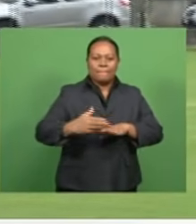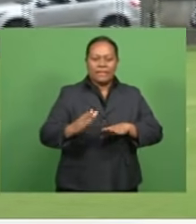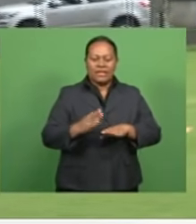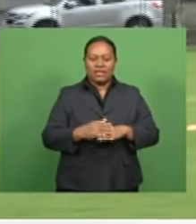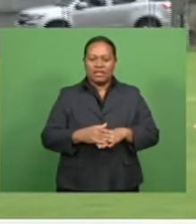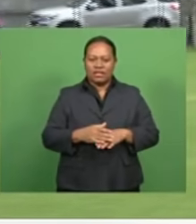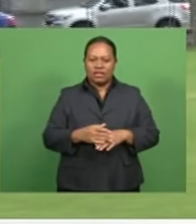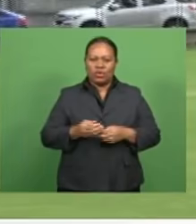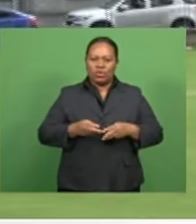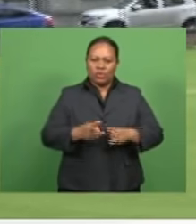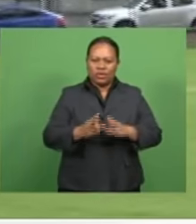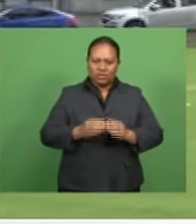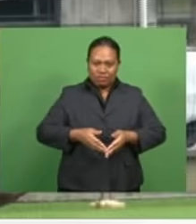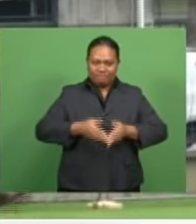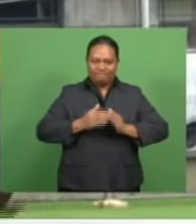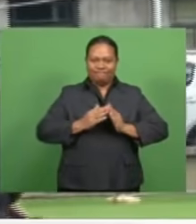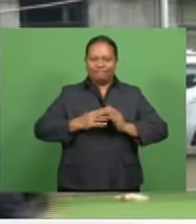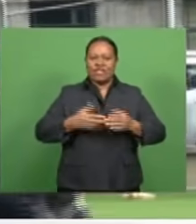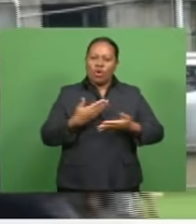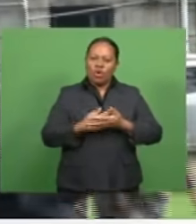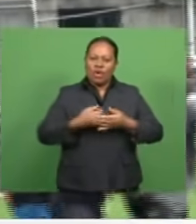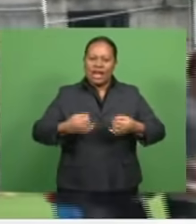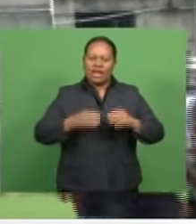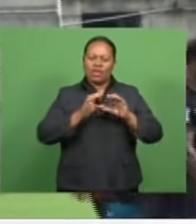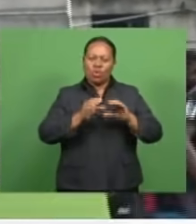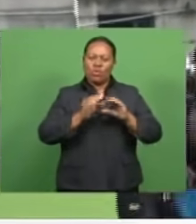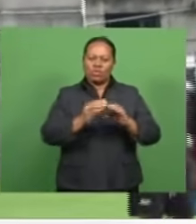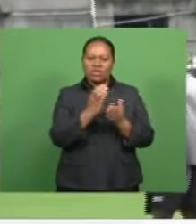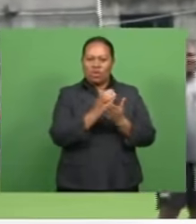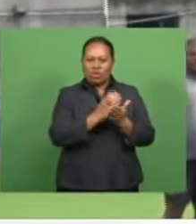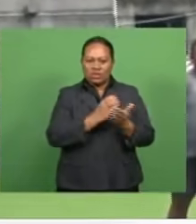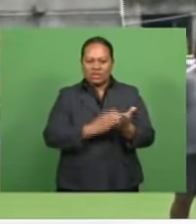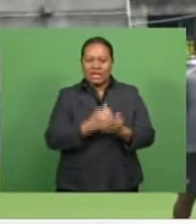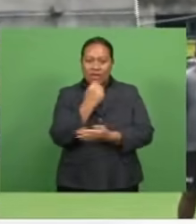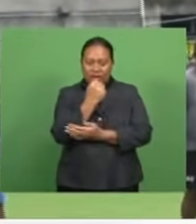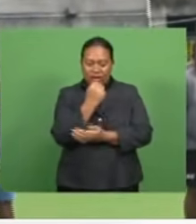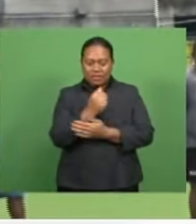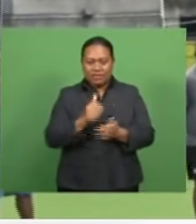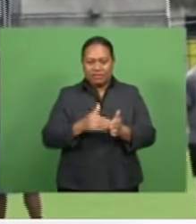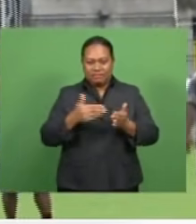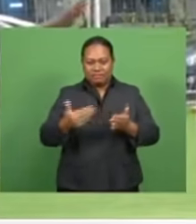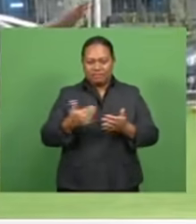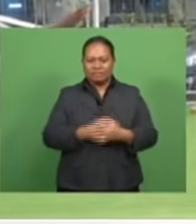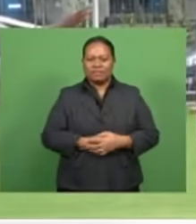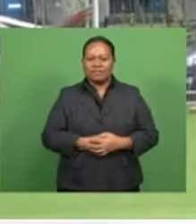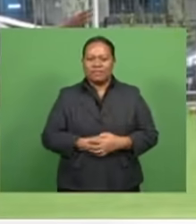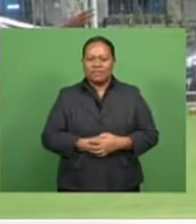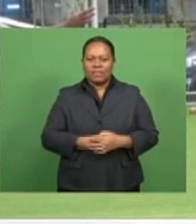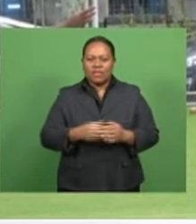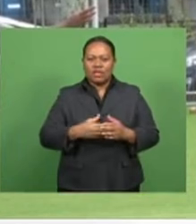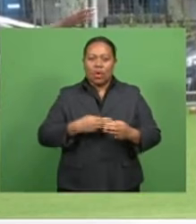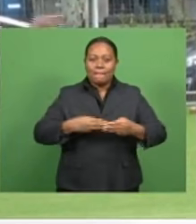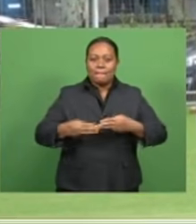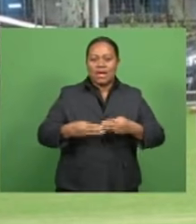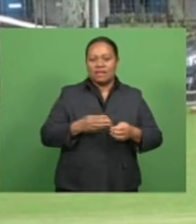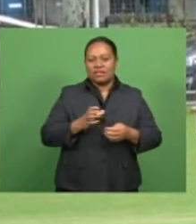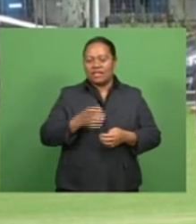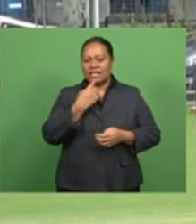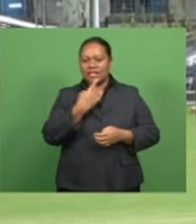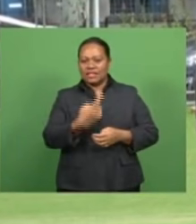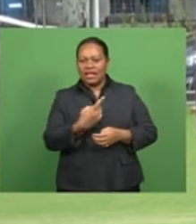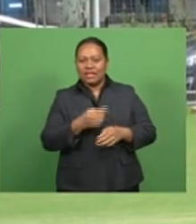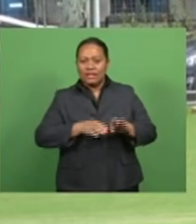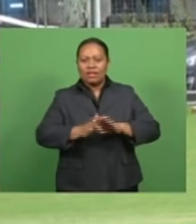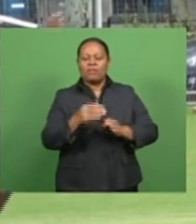initiative by introducing online coaching courses and rugby skills content series. Development Manager Koli Sewambu and